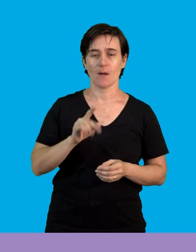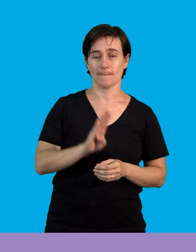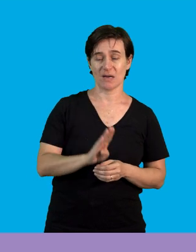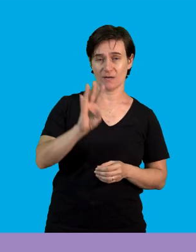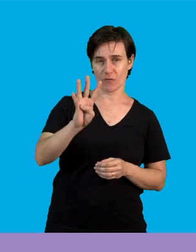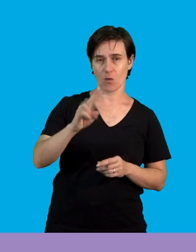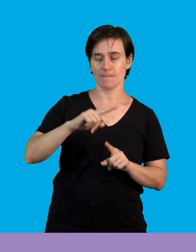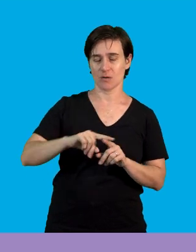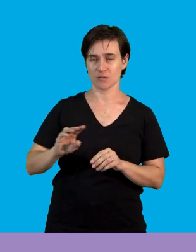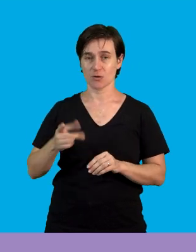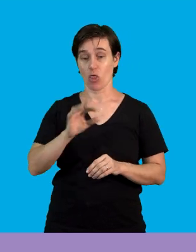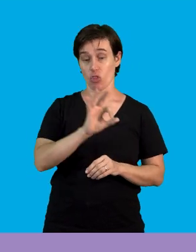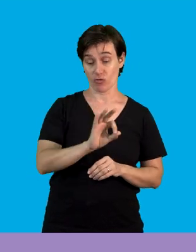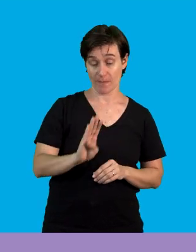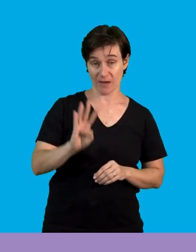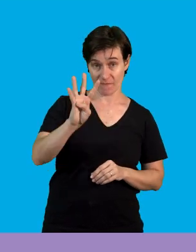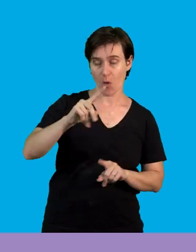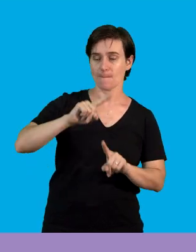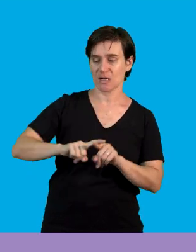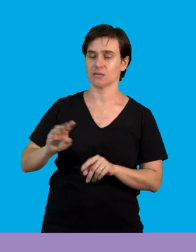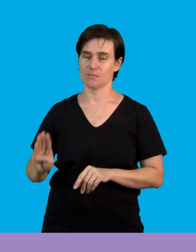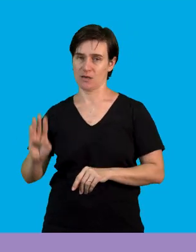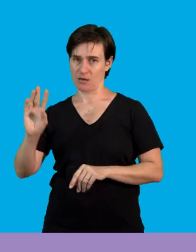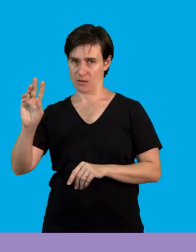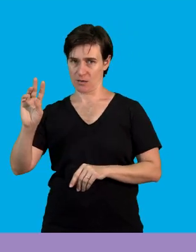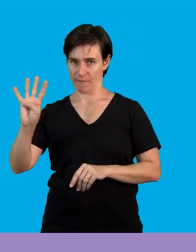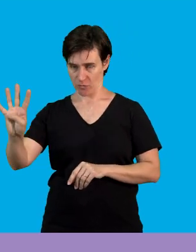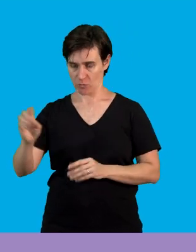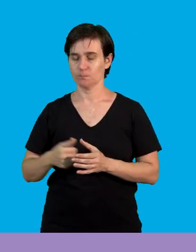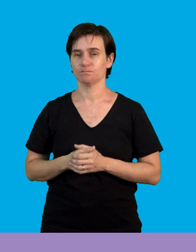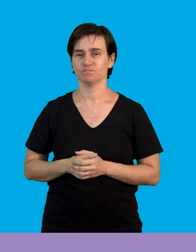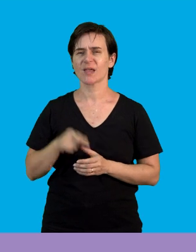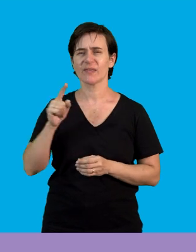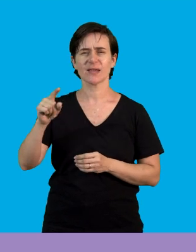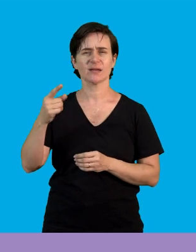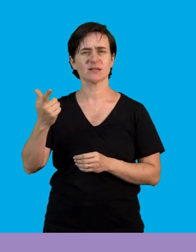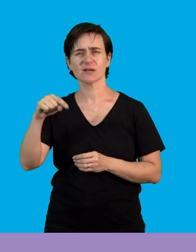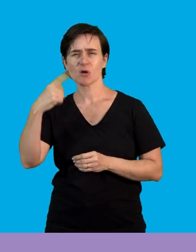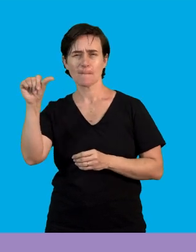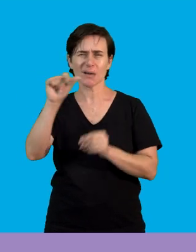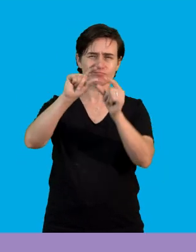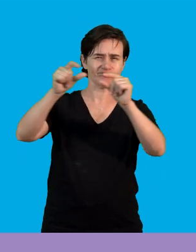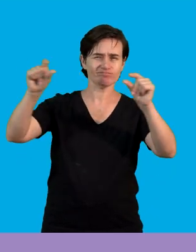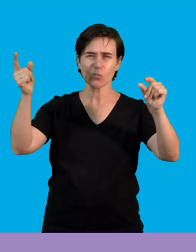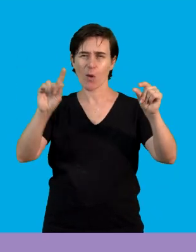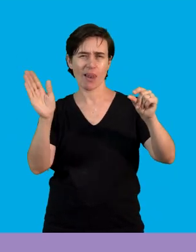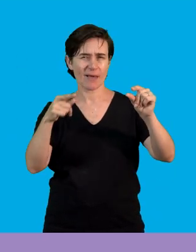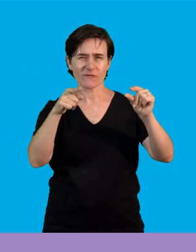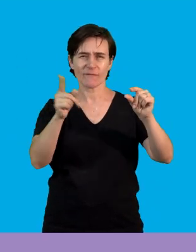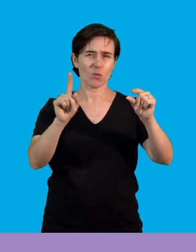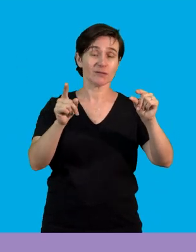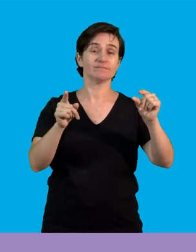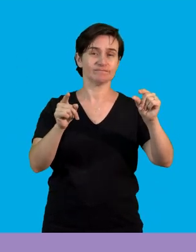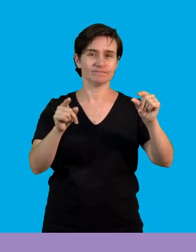the exponent 4. So it's 3b to the exponent 4 and b to the exponent 4. Then I go back to the expression and check.